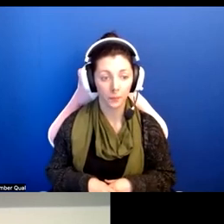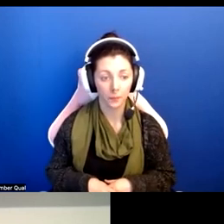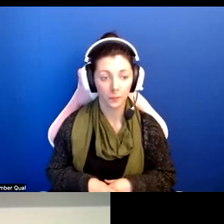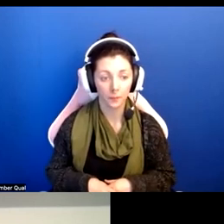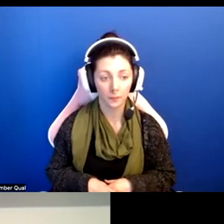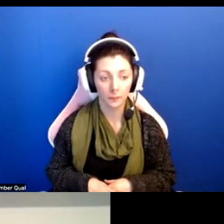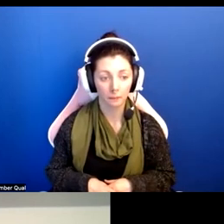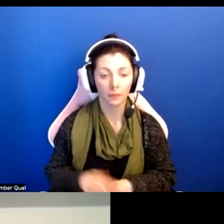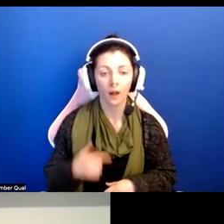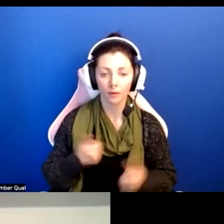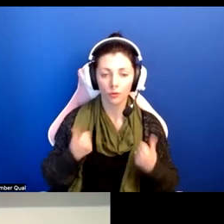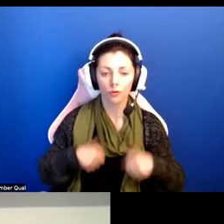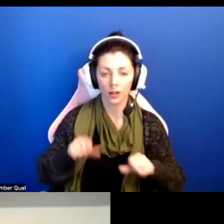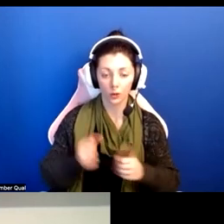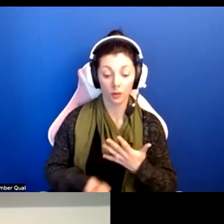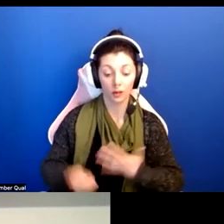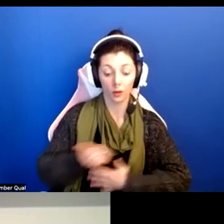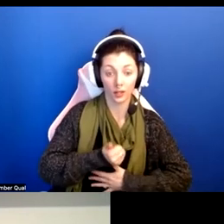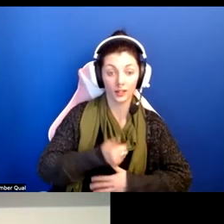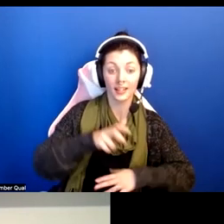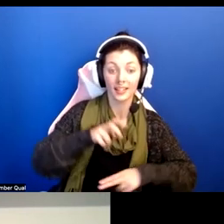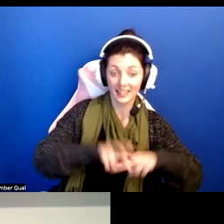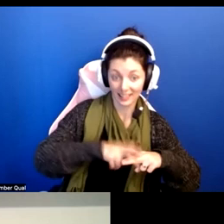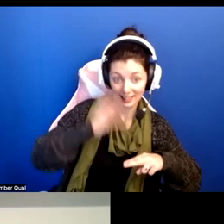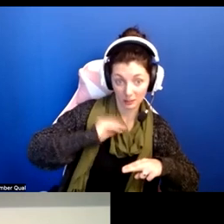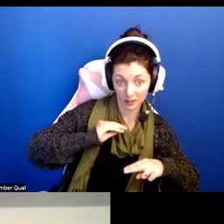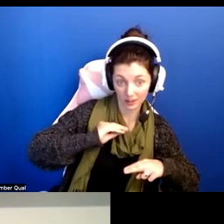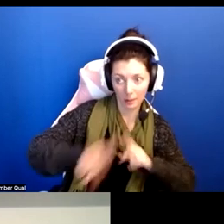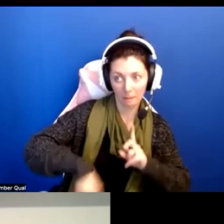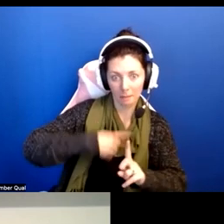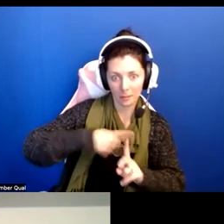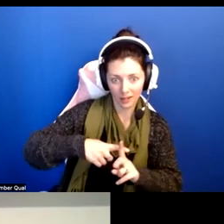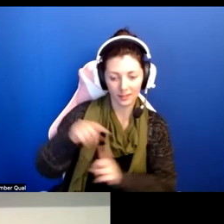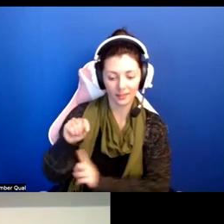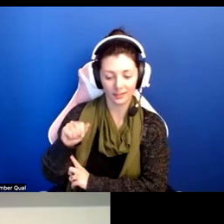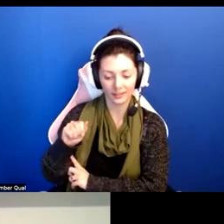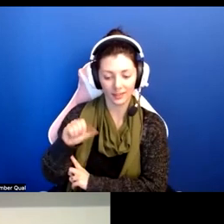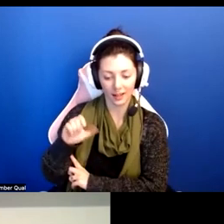sitting experience and a like tactile experience, which I guess if you're thinking about